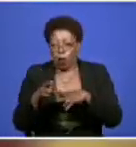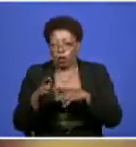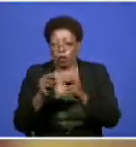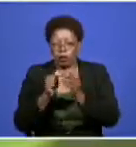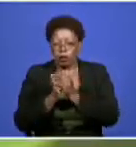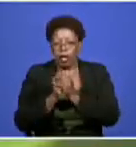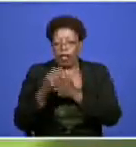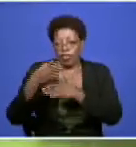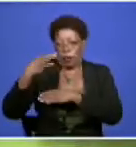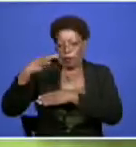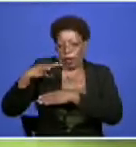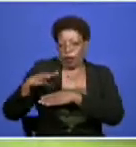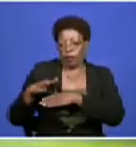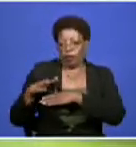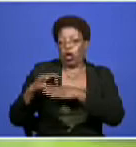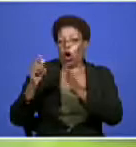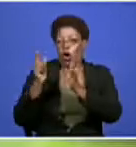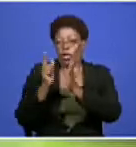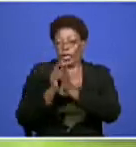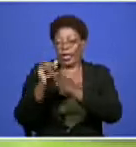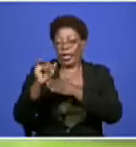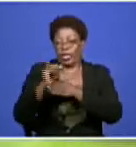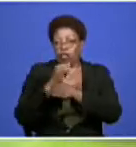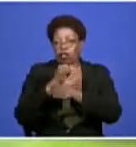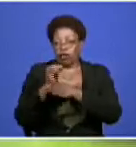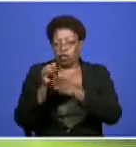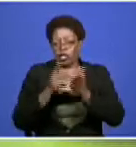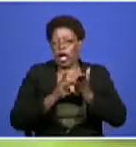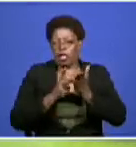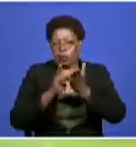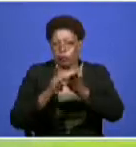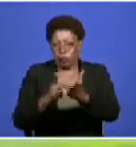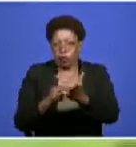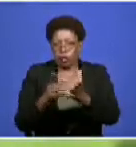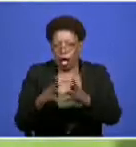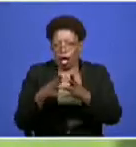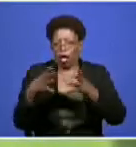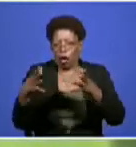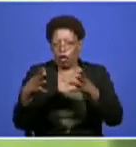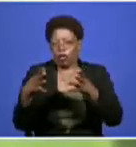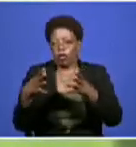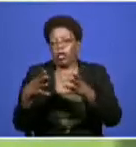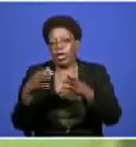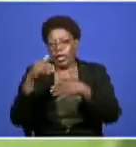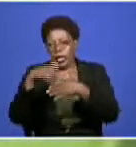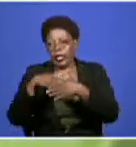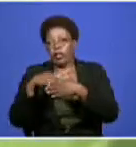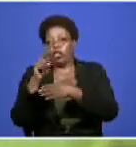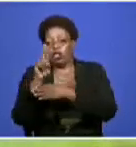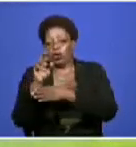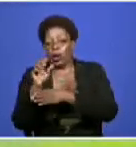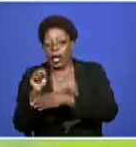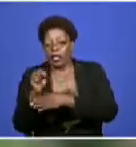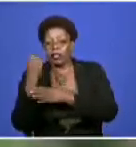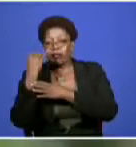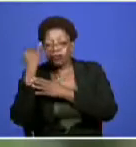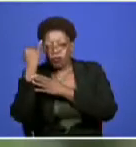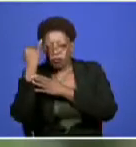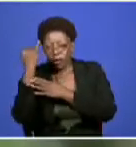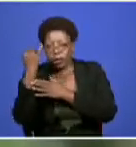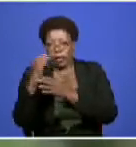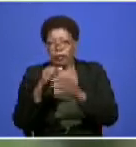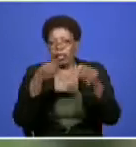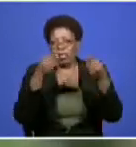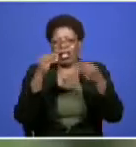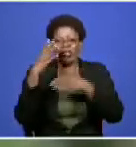economic benefits of a legalized industry have proven quite substantial for a number of states in the U.S. For instance, monthly sales